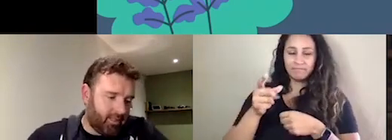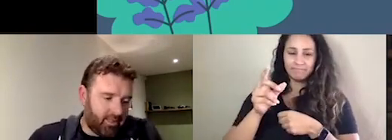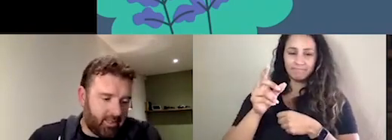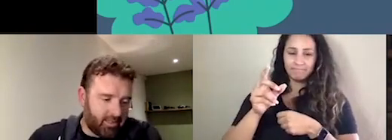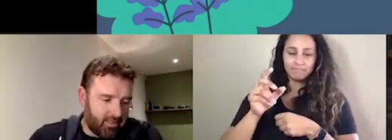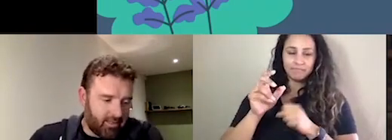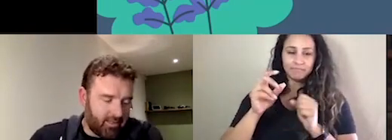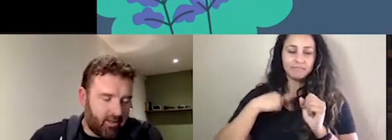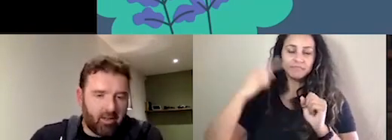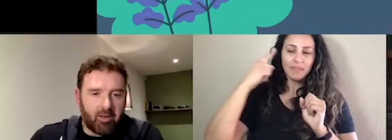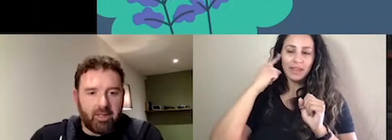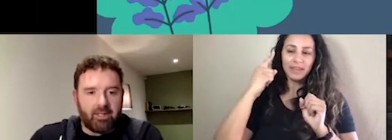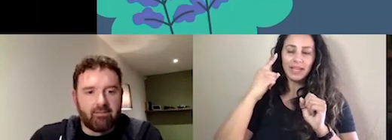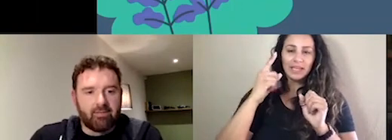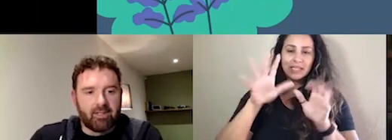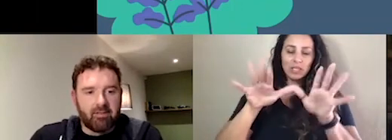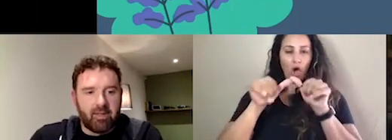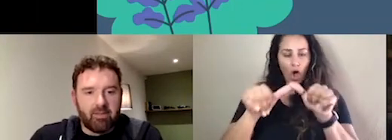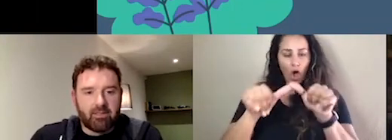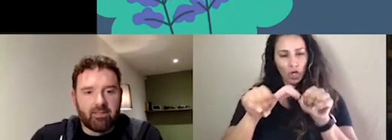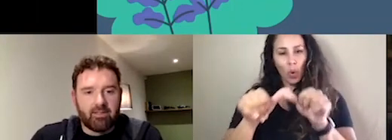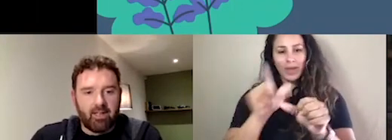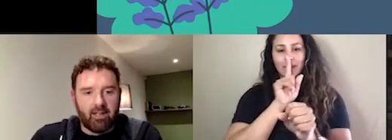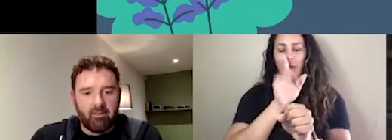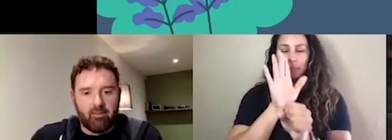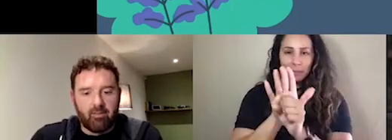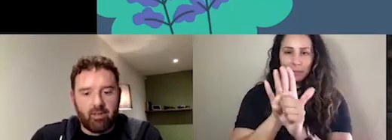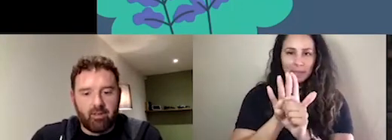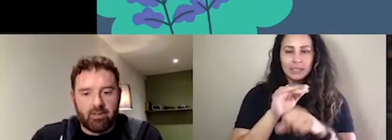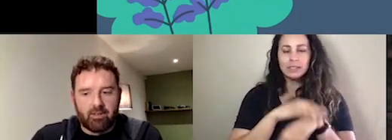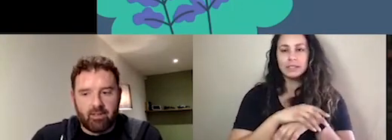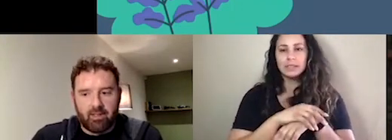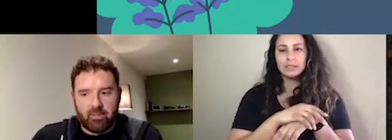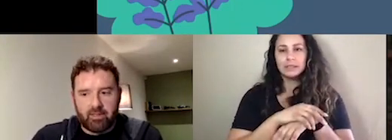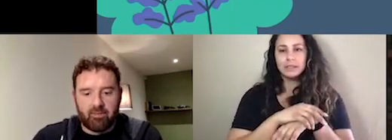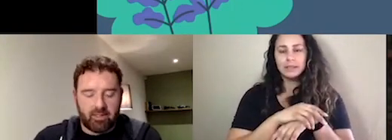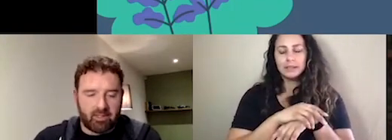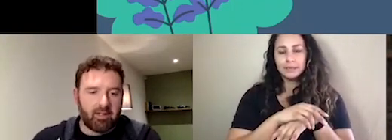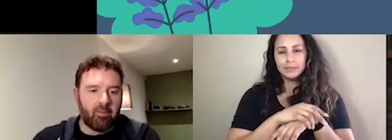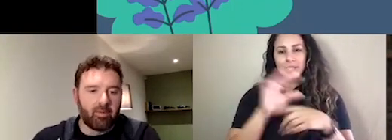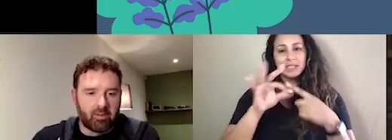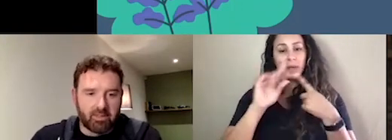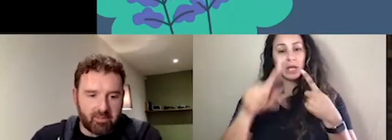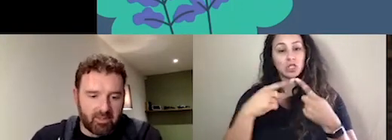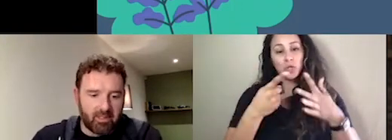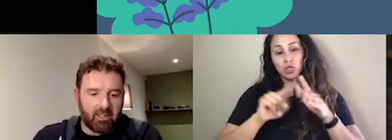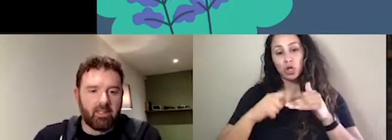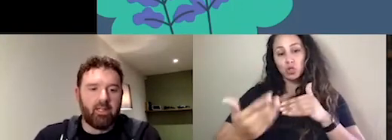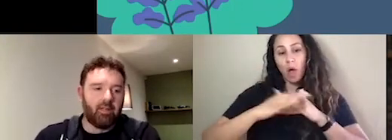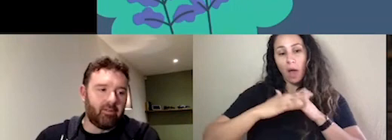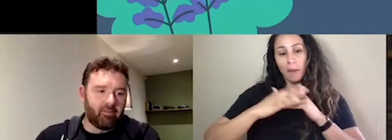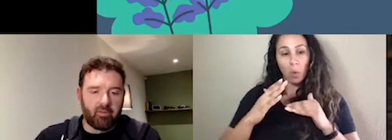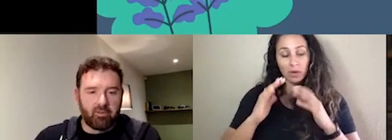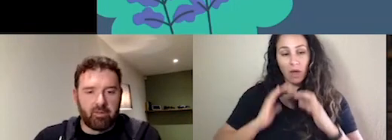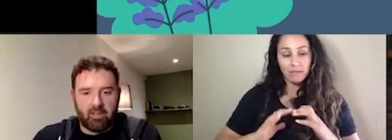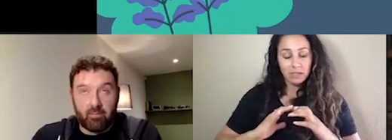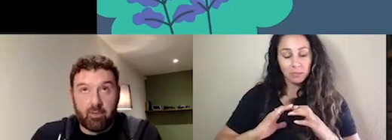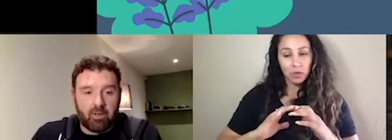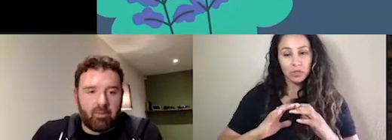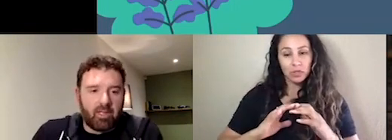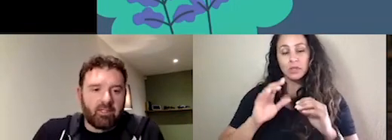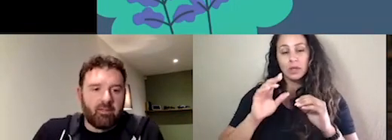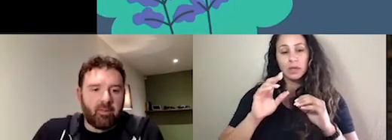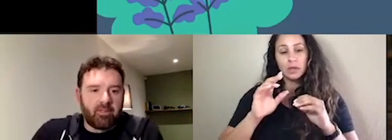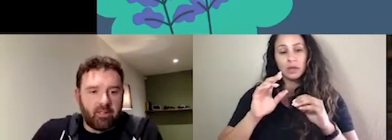I think it's an ongoing commitment. You know, it's especially when you start to onboard customers. I think we have a